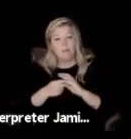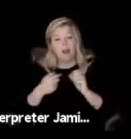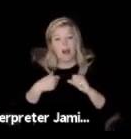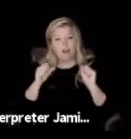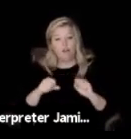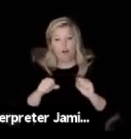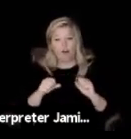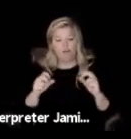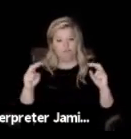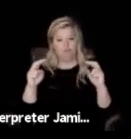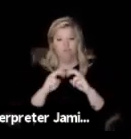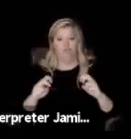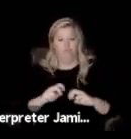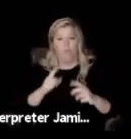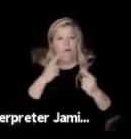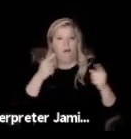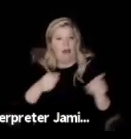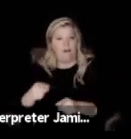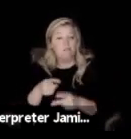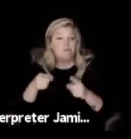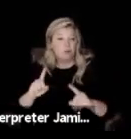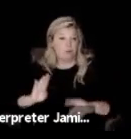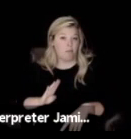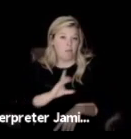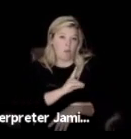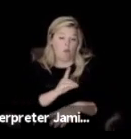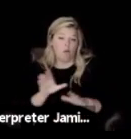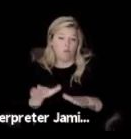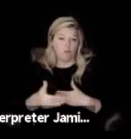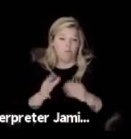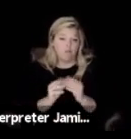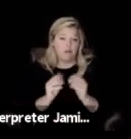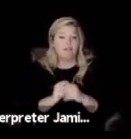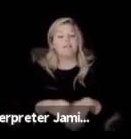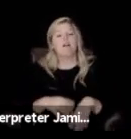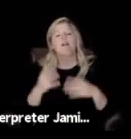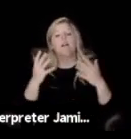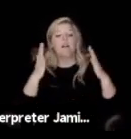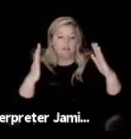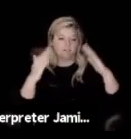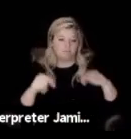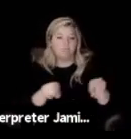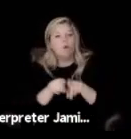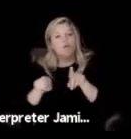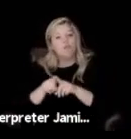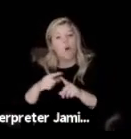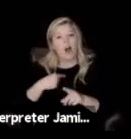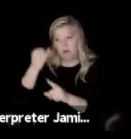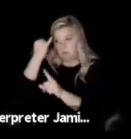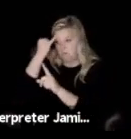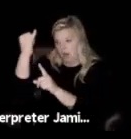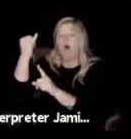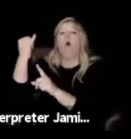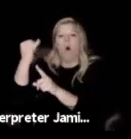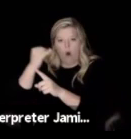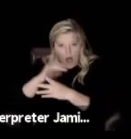happens in the boardroom. In addition to that, I've built 2 small businesses from an idea in my head to